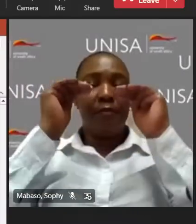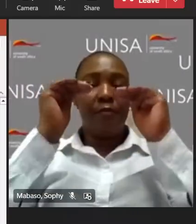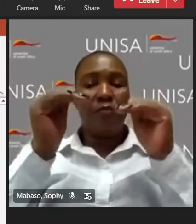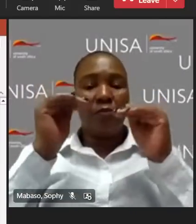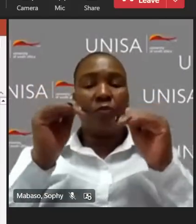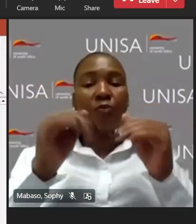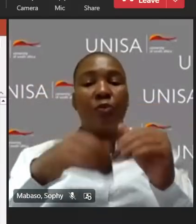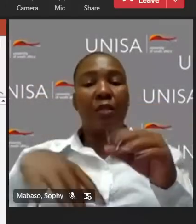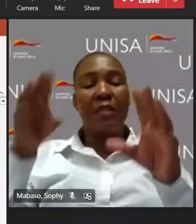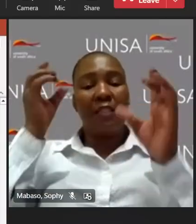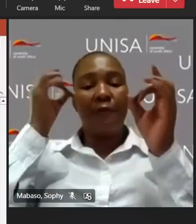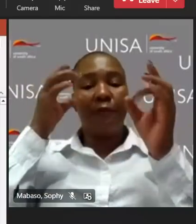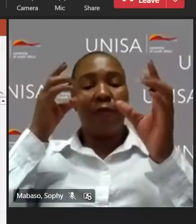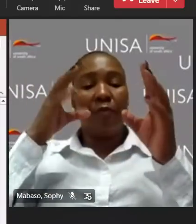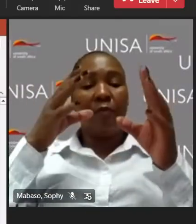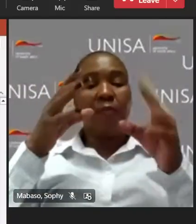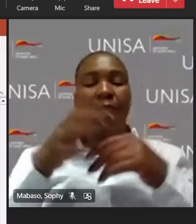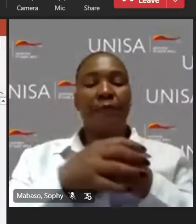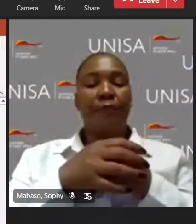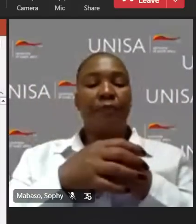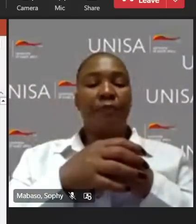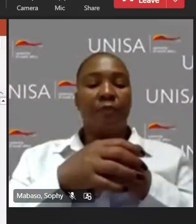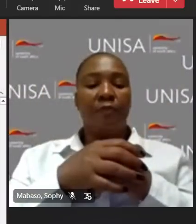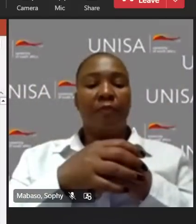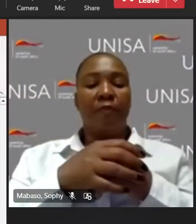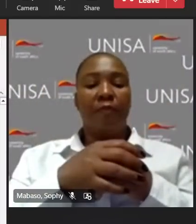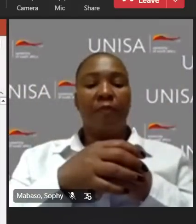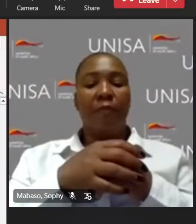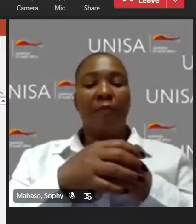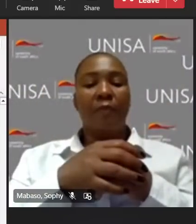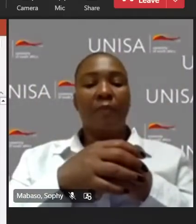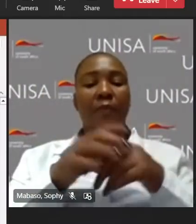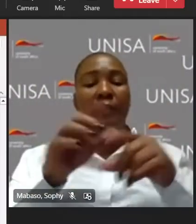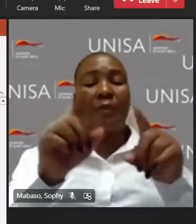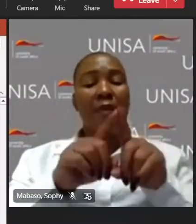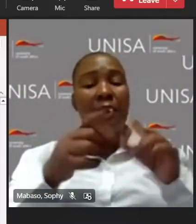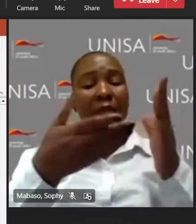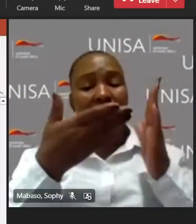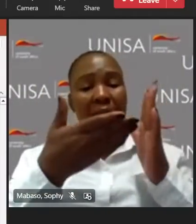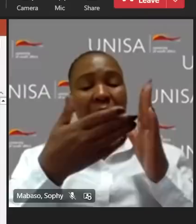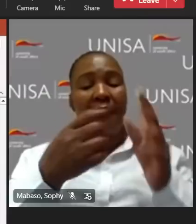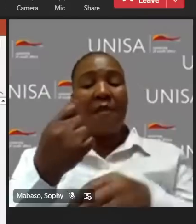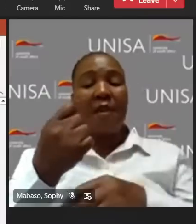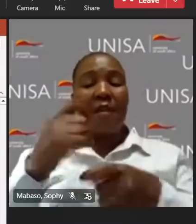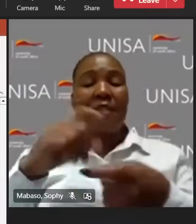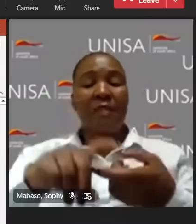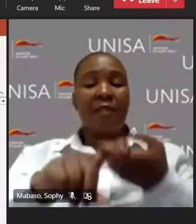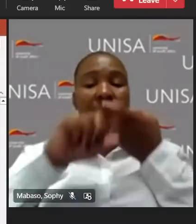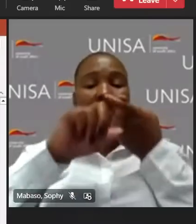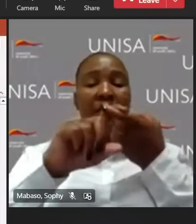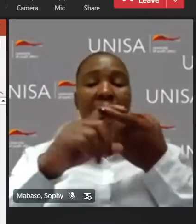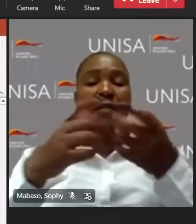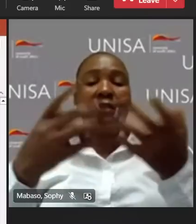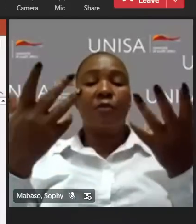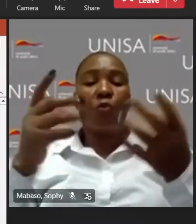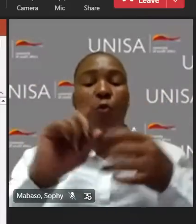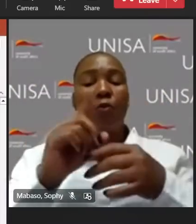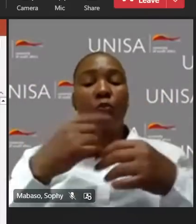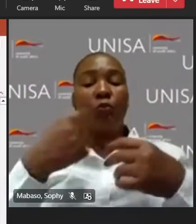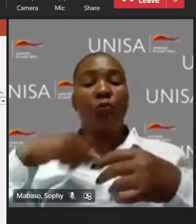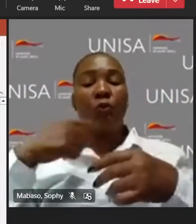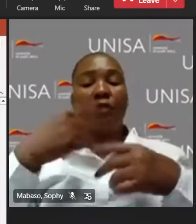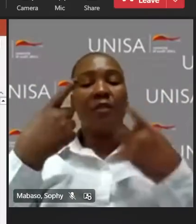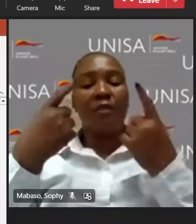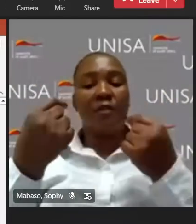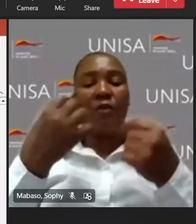record. So in this case of financial suspension, so what we do, we have